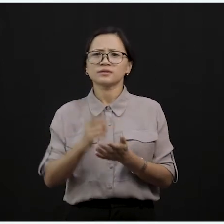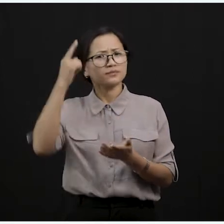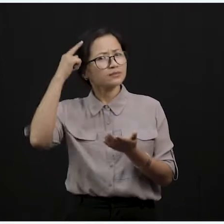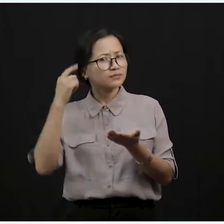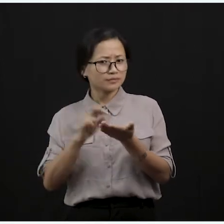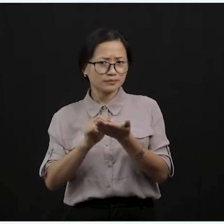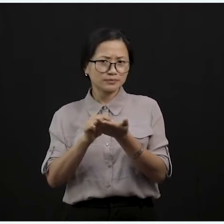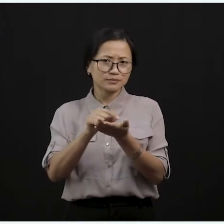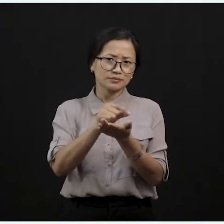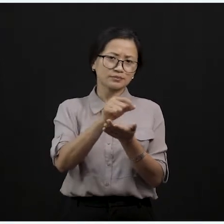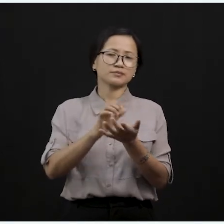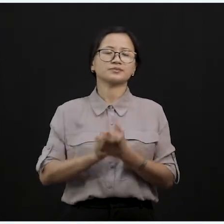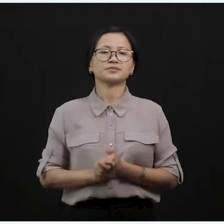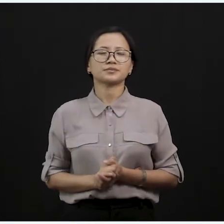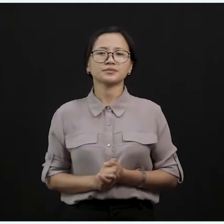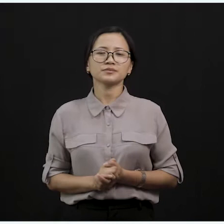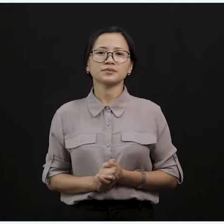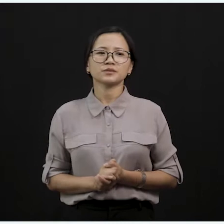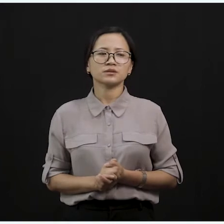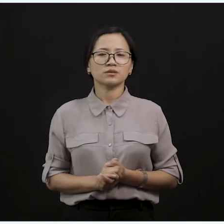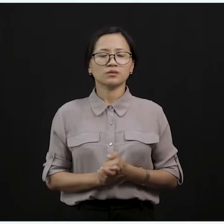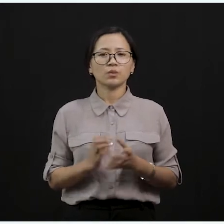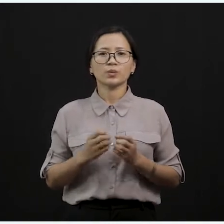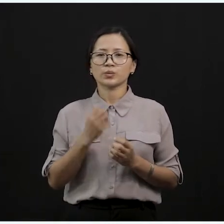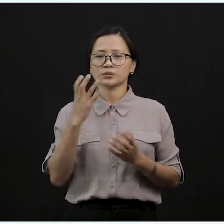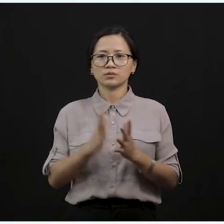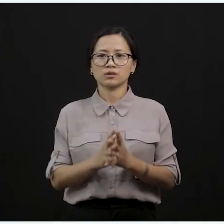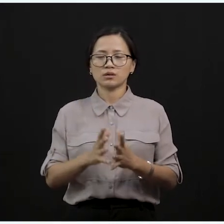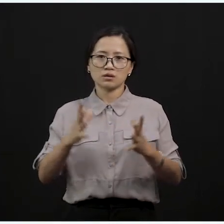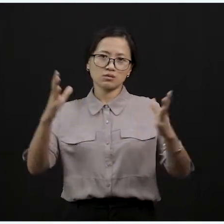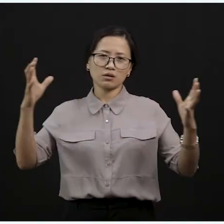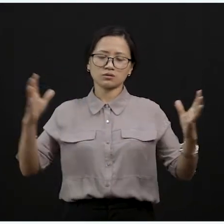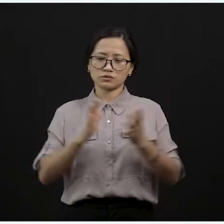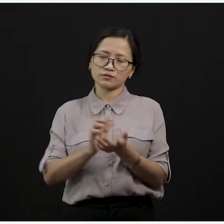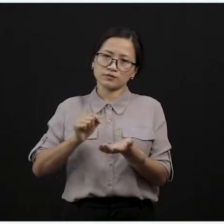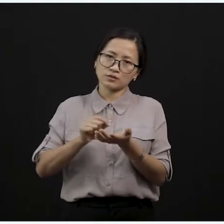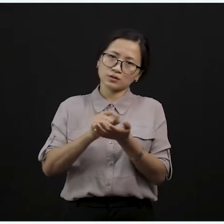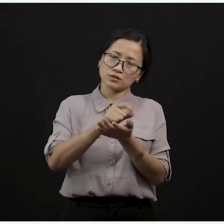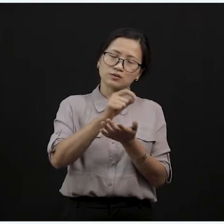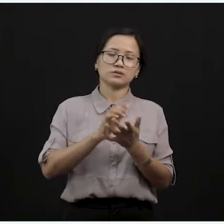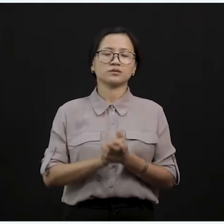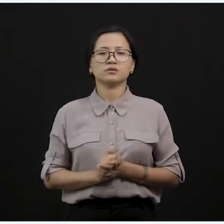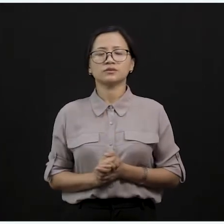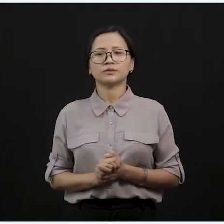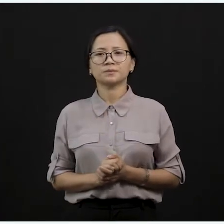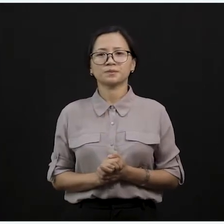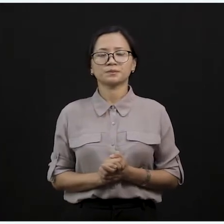ants. Okay? So when I say ants, there was an army of ants.